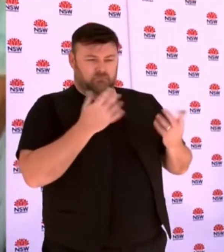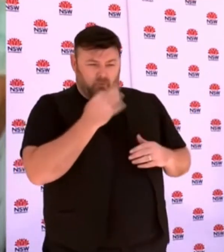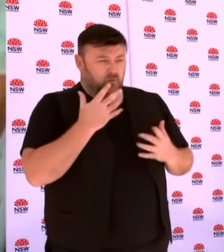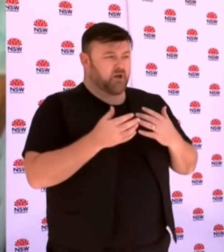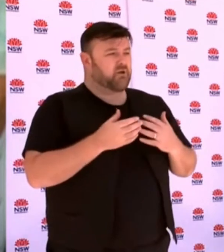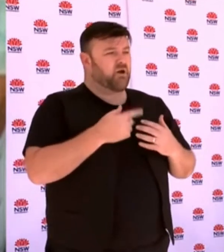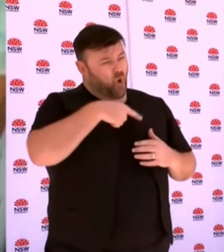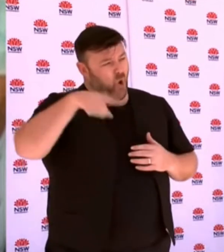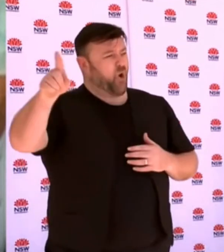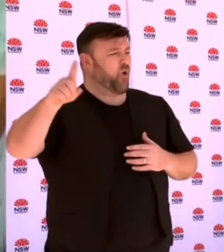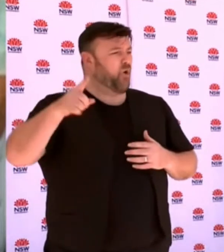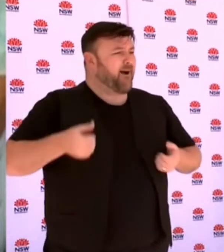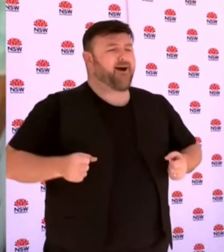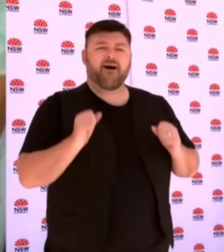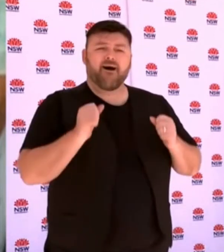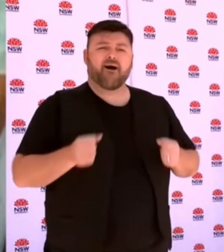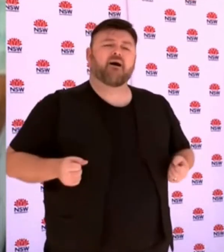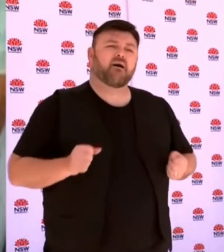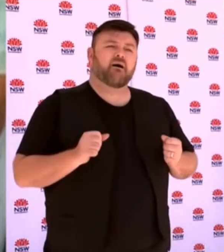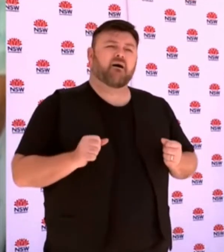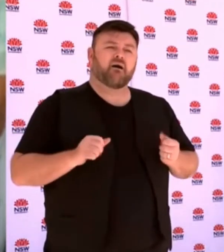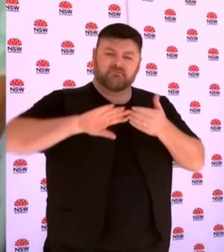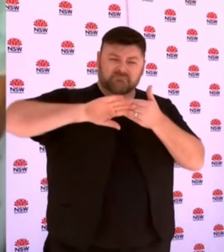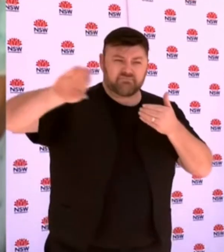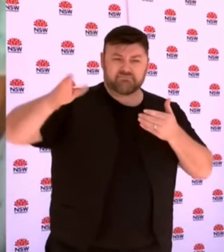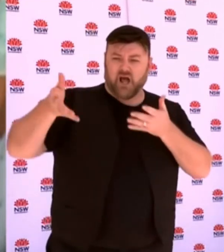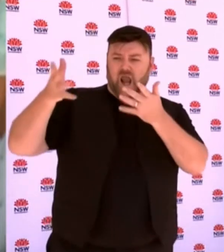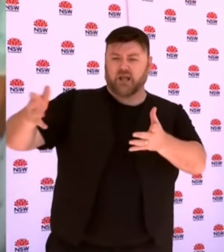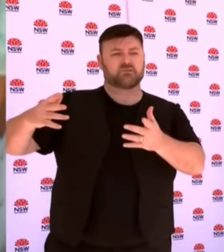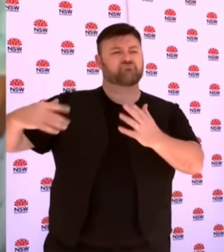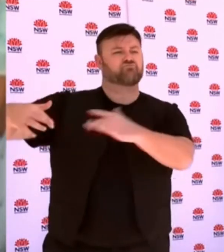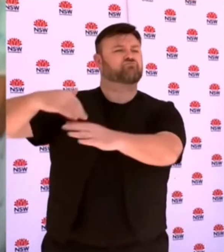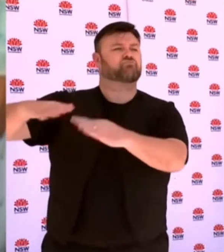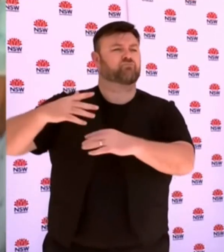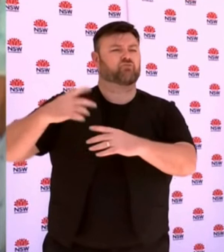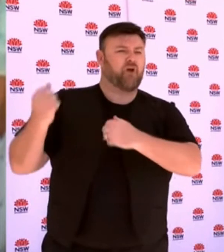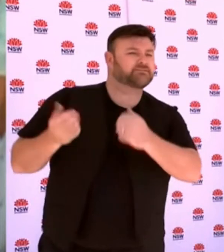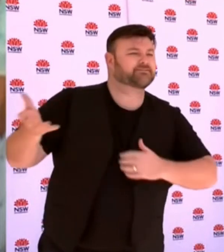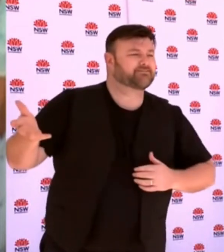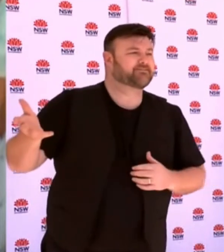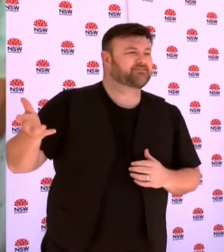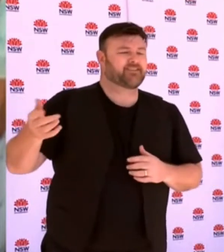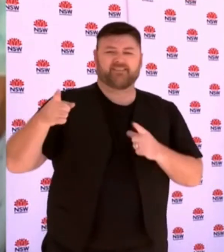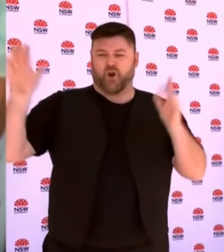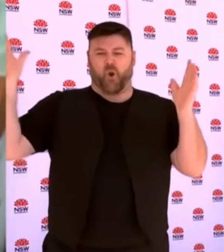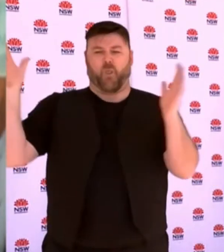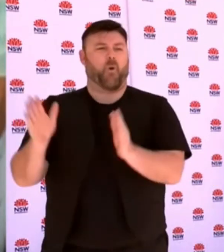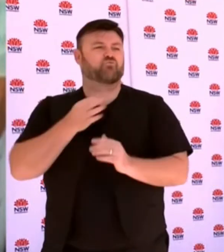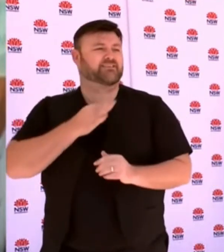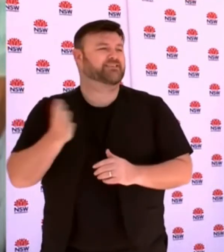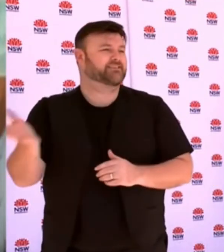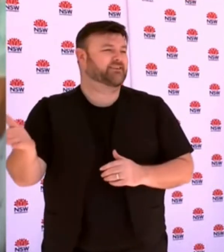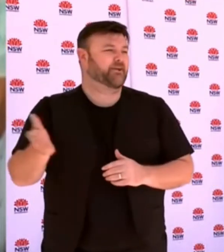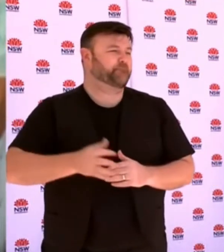a park, stay a distance from anyone else, let them run around. That's a low-risk exposure rather than being tempted to allow